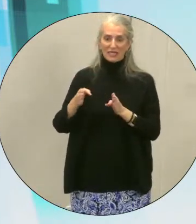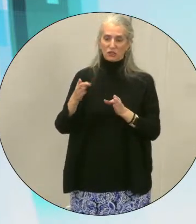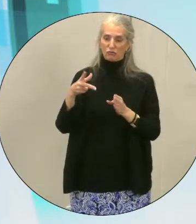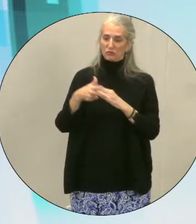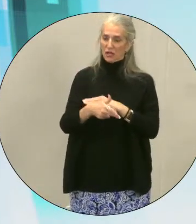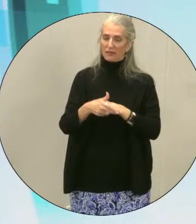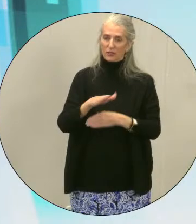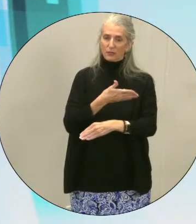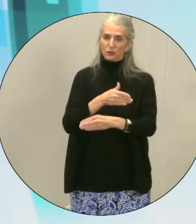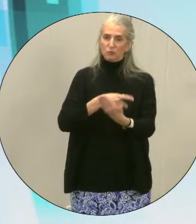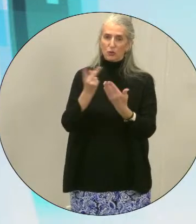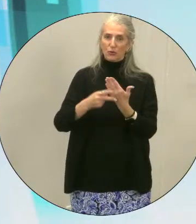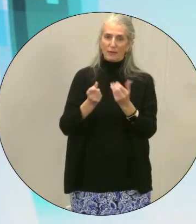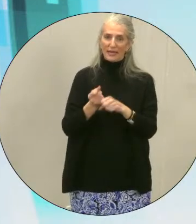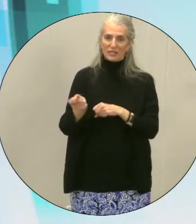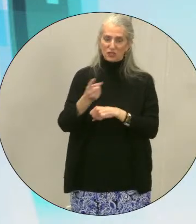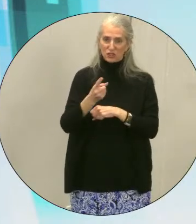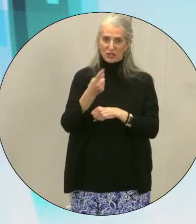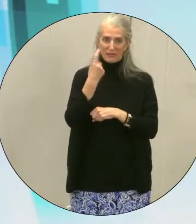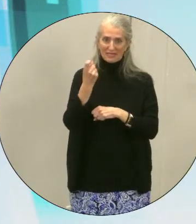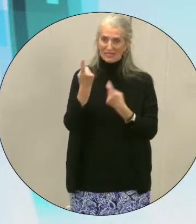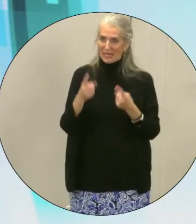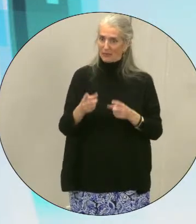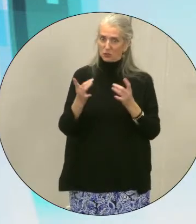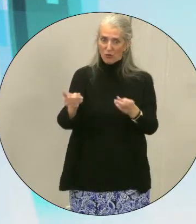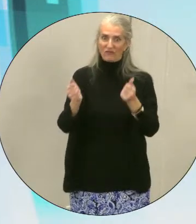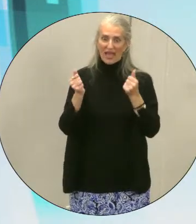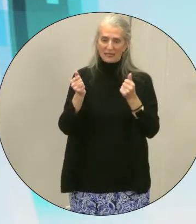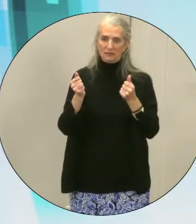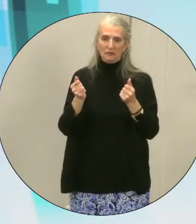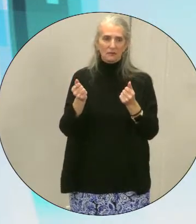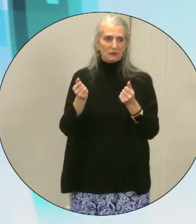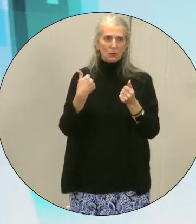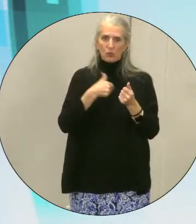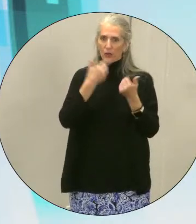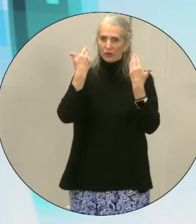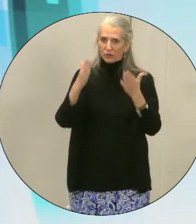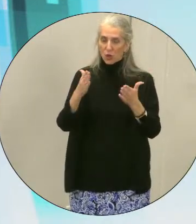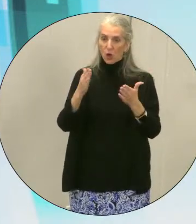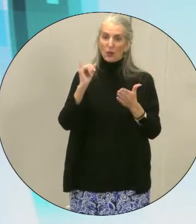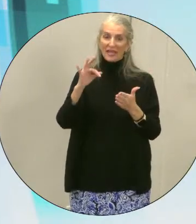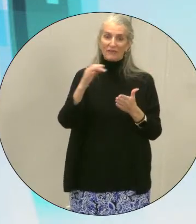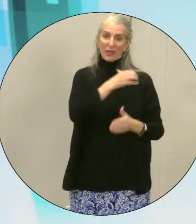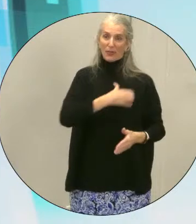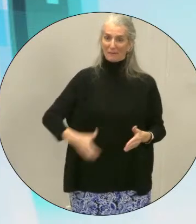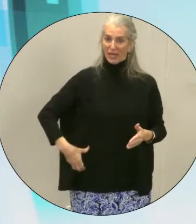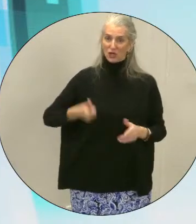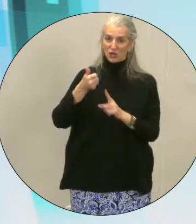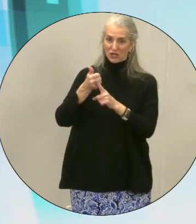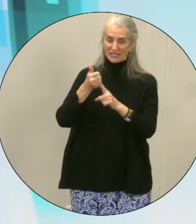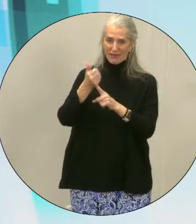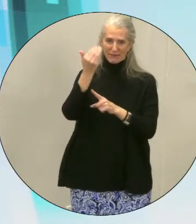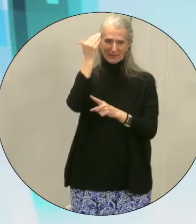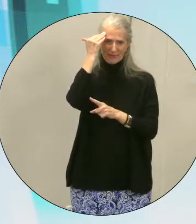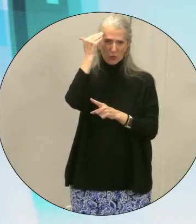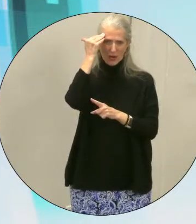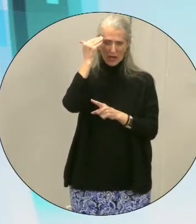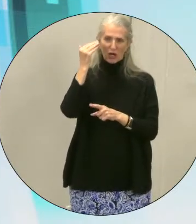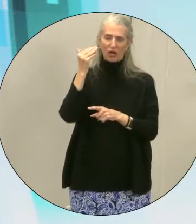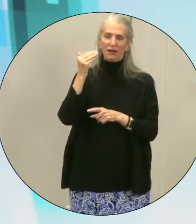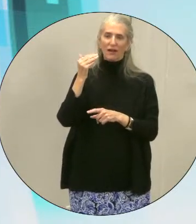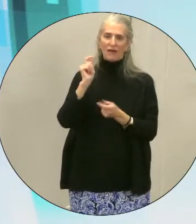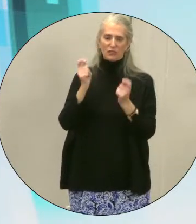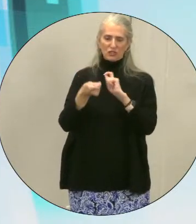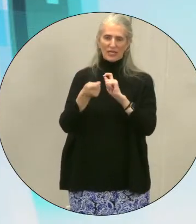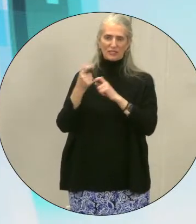with the cut is happening so fast, no one even knows if our school namesake, the mayor herself, has been made aware of a change to a legacy